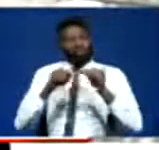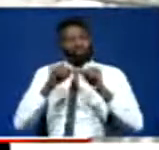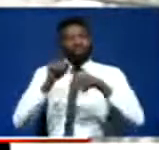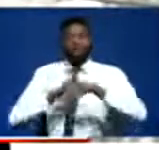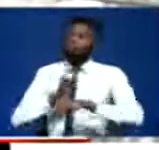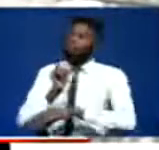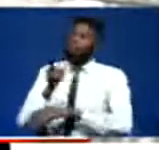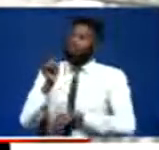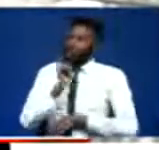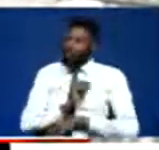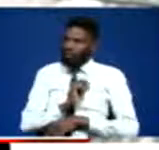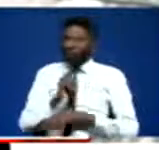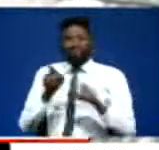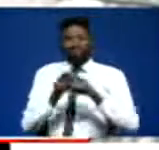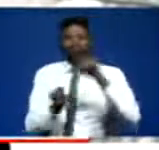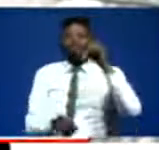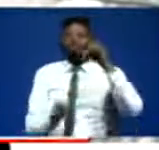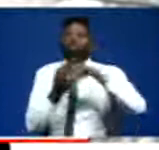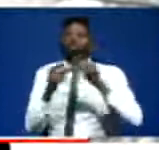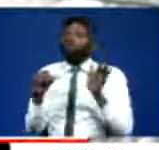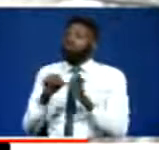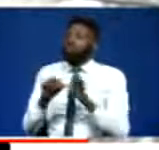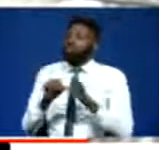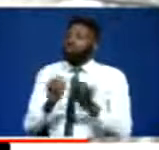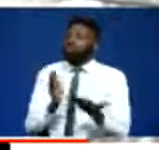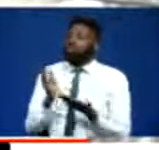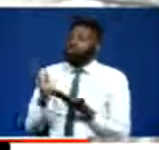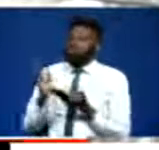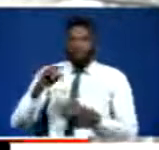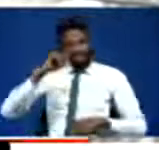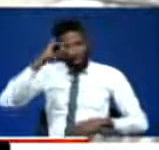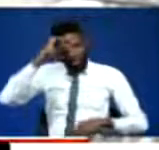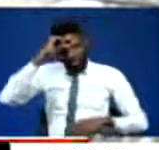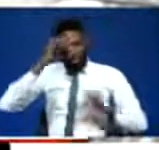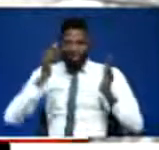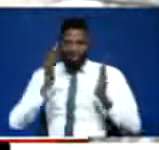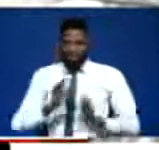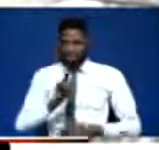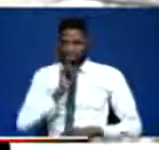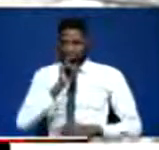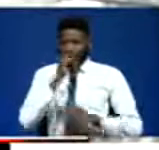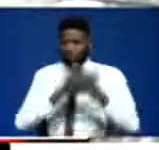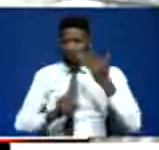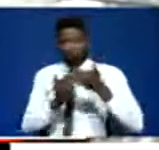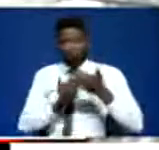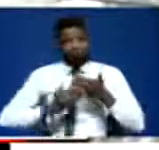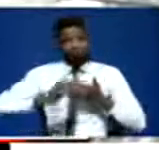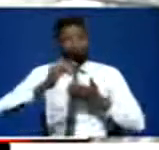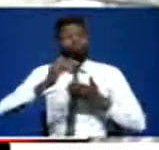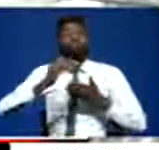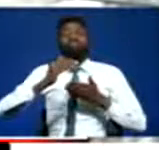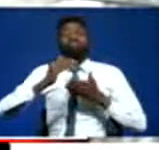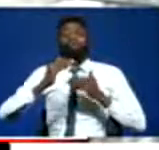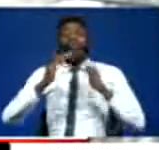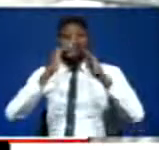what led to this. So the governor says, going forward, setting up of buildings without getting the